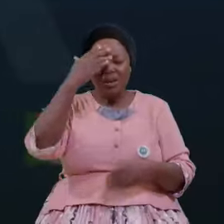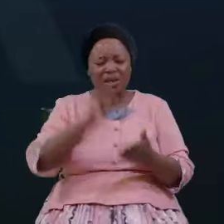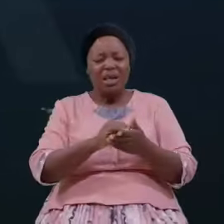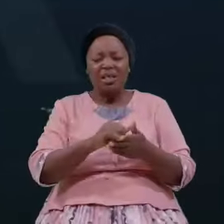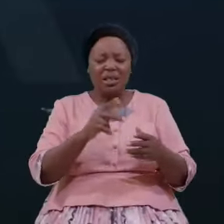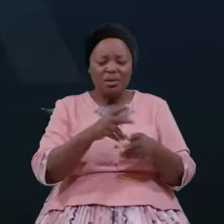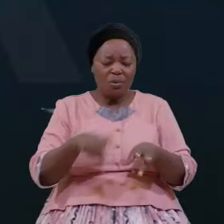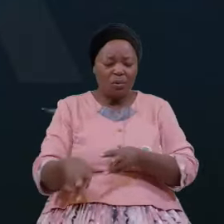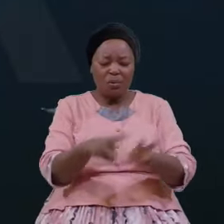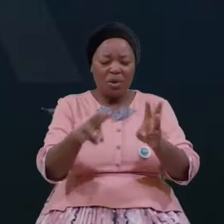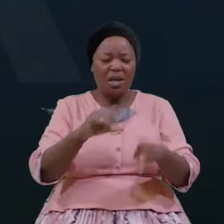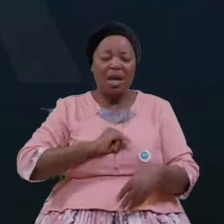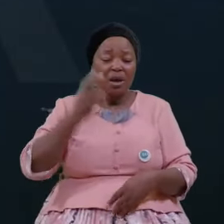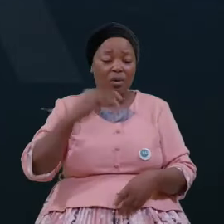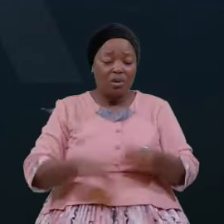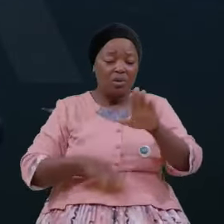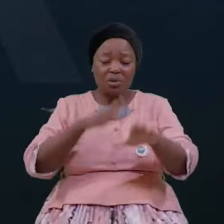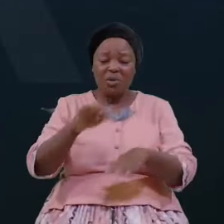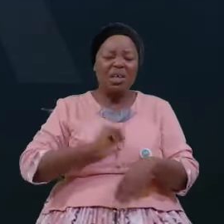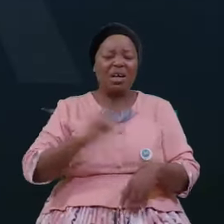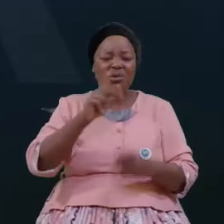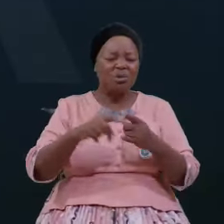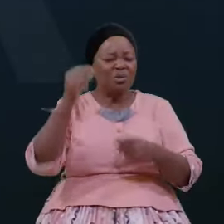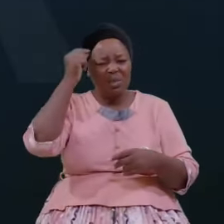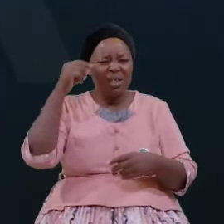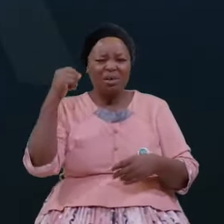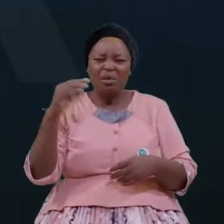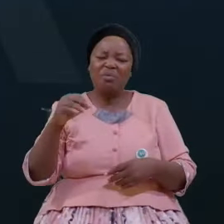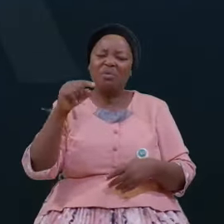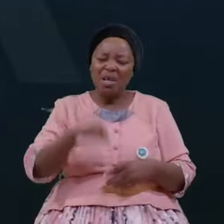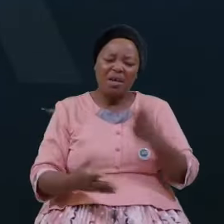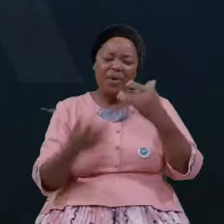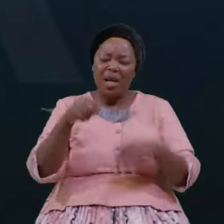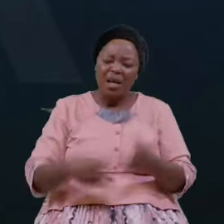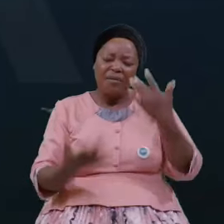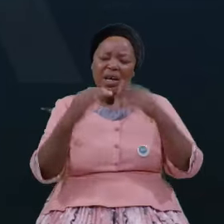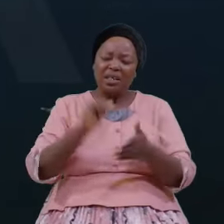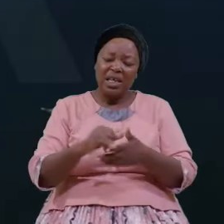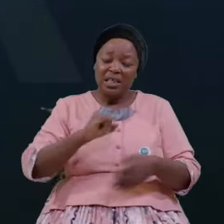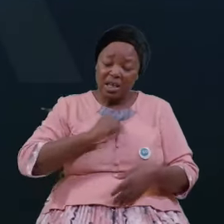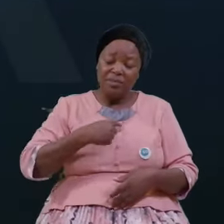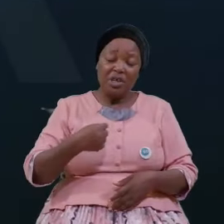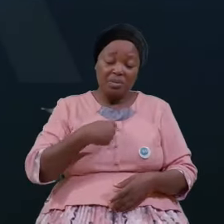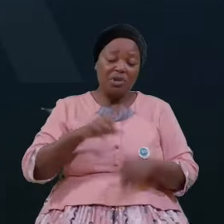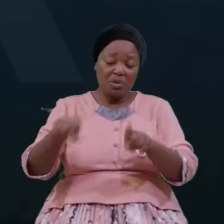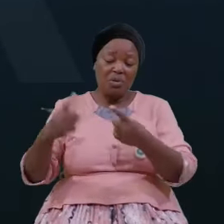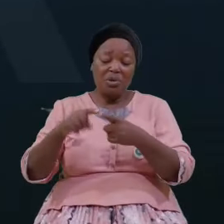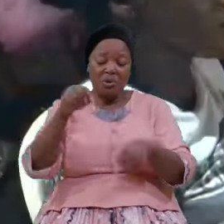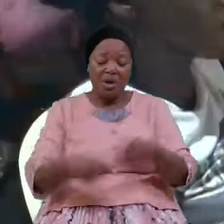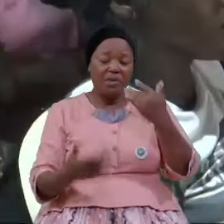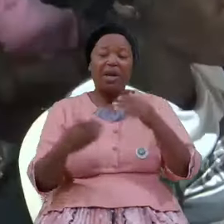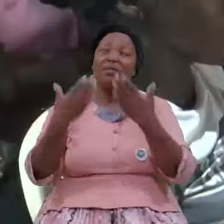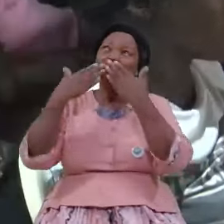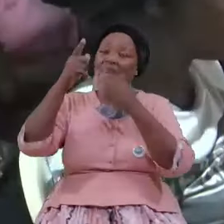I was doing. I used to think about hell, that I was going to hell. Thank God, past